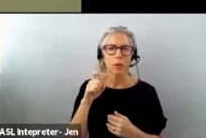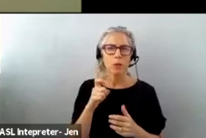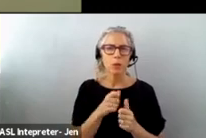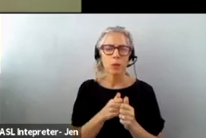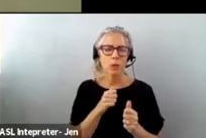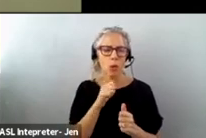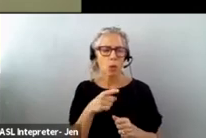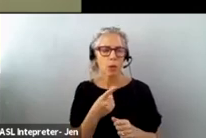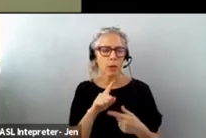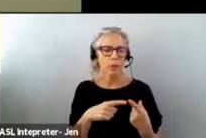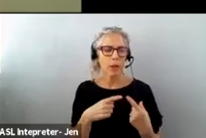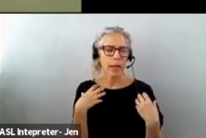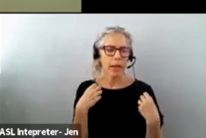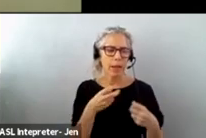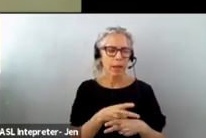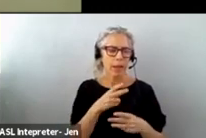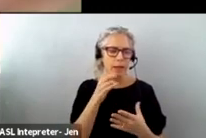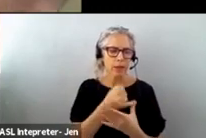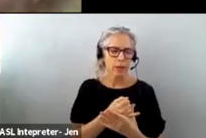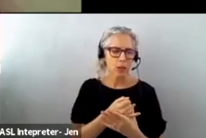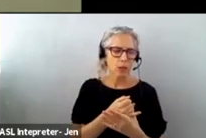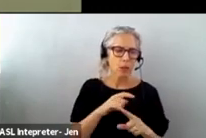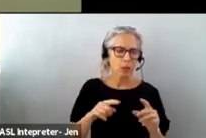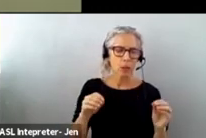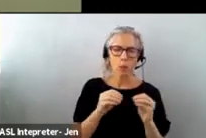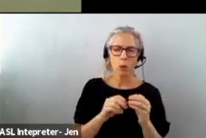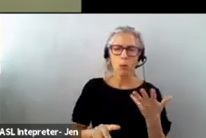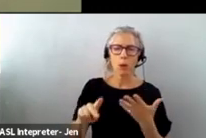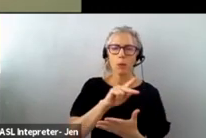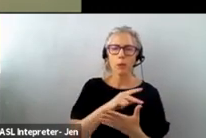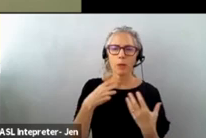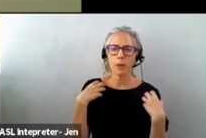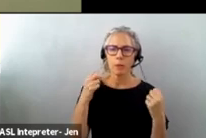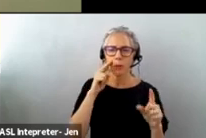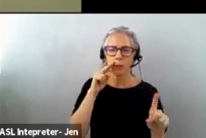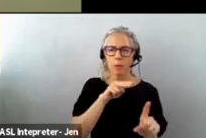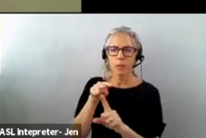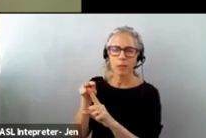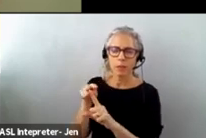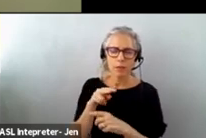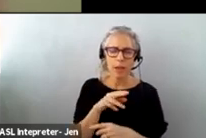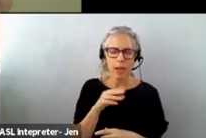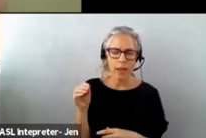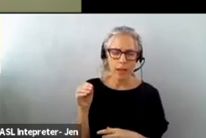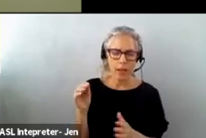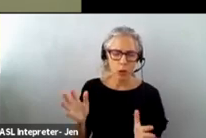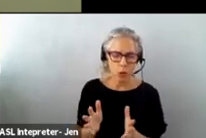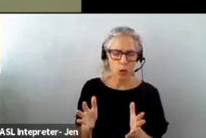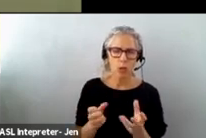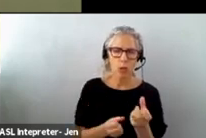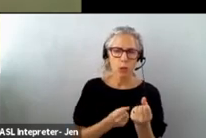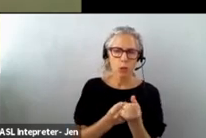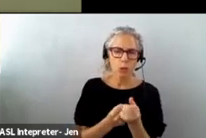only about healthcare intervention and talk about how we look at it from a population health perspective and really encourage and support